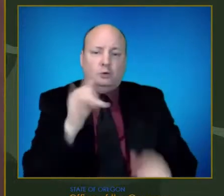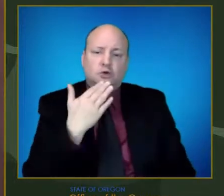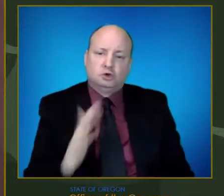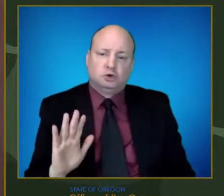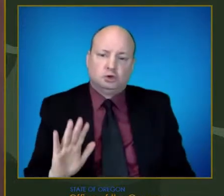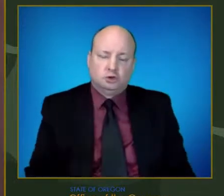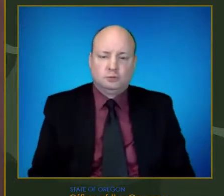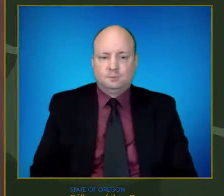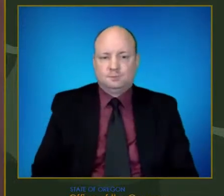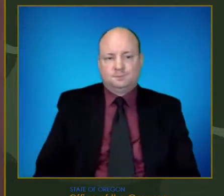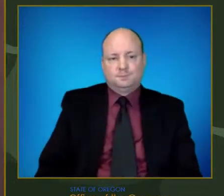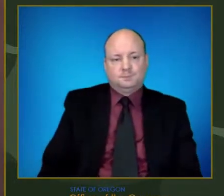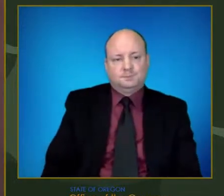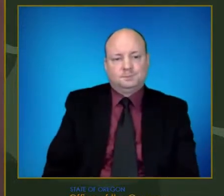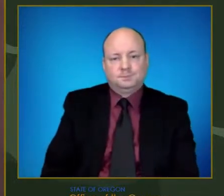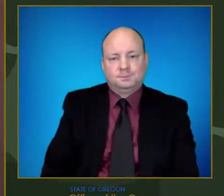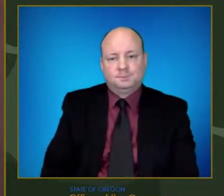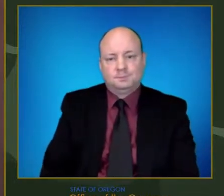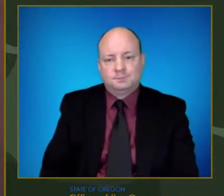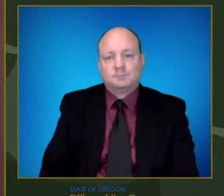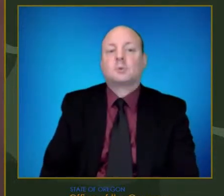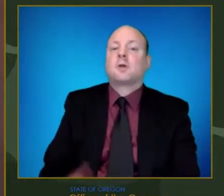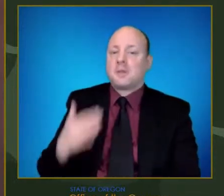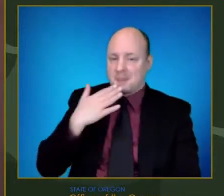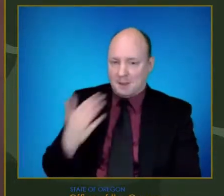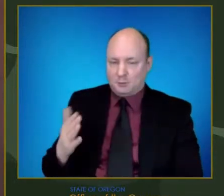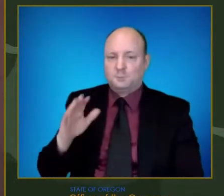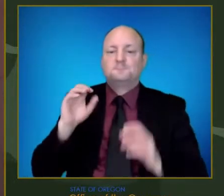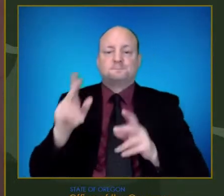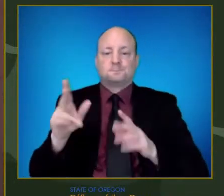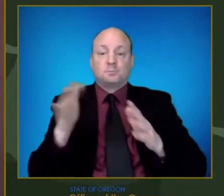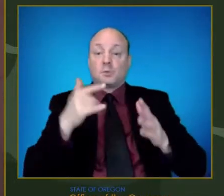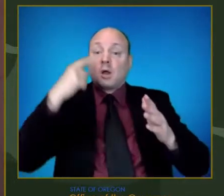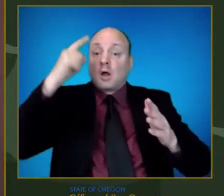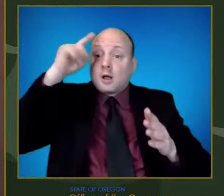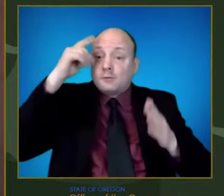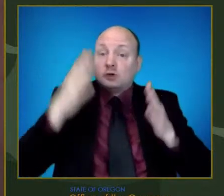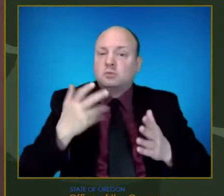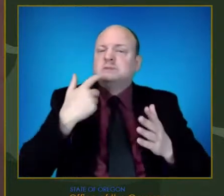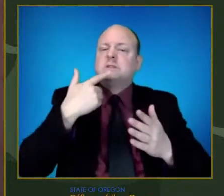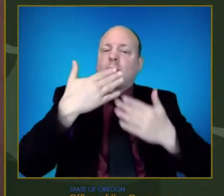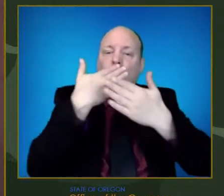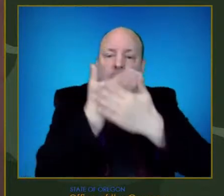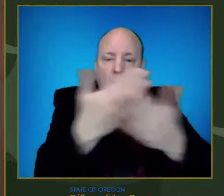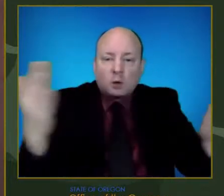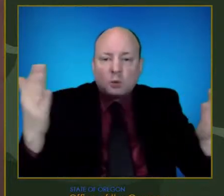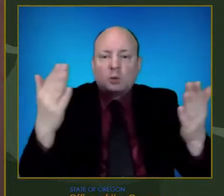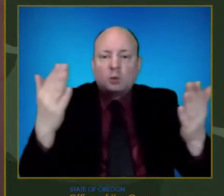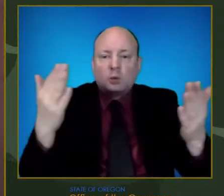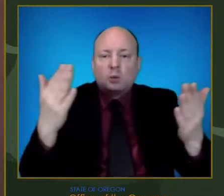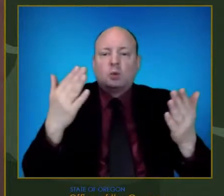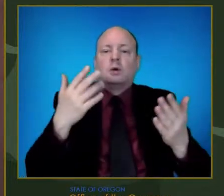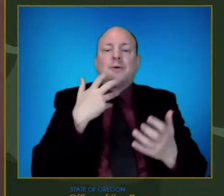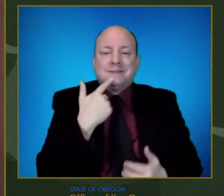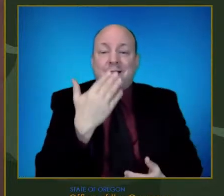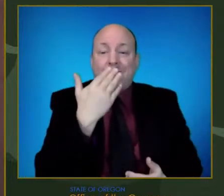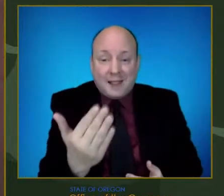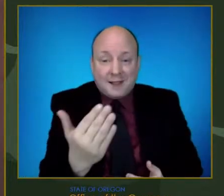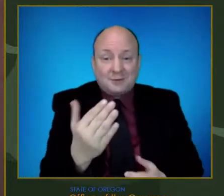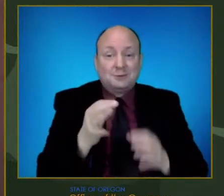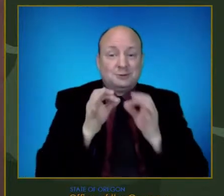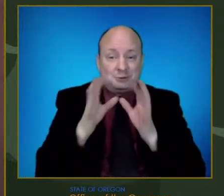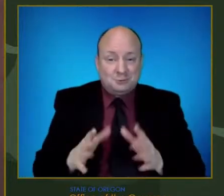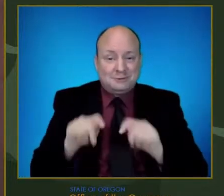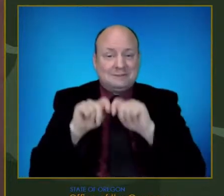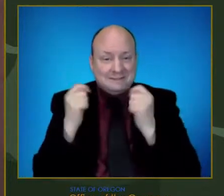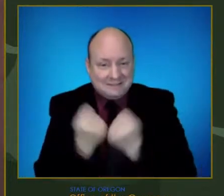Thank you. Thank you, Amy. With that, I do want to say thank you to our interpreter teams who've